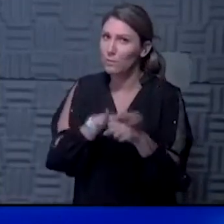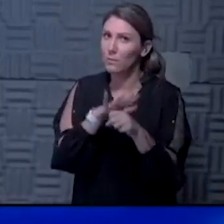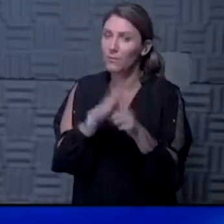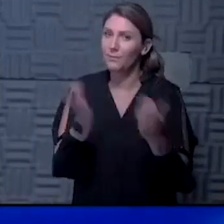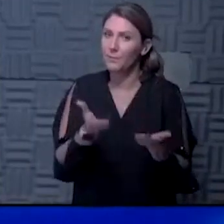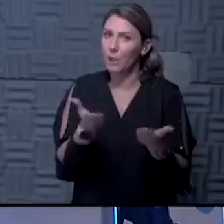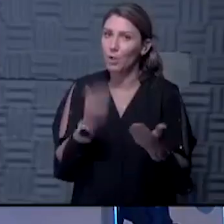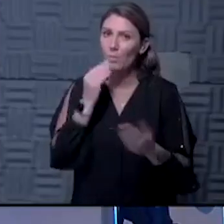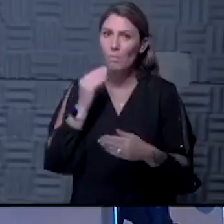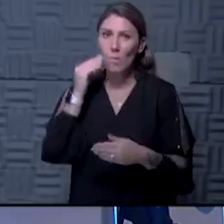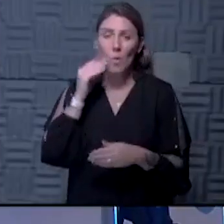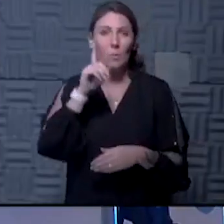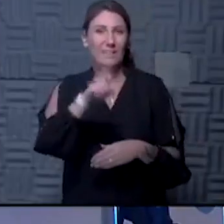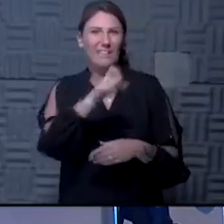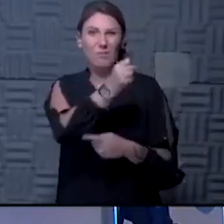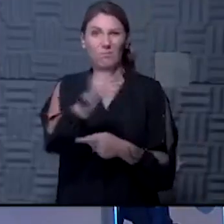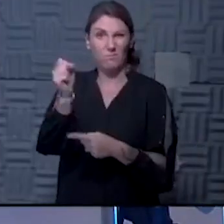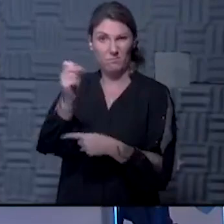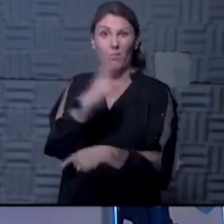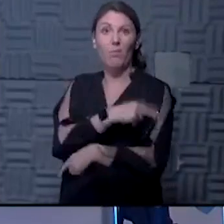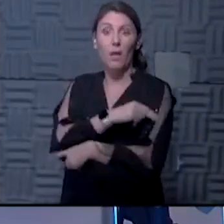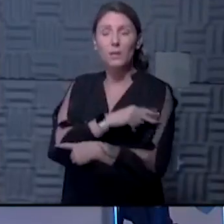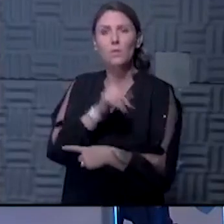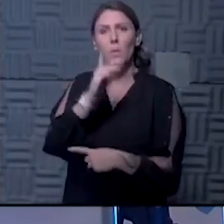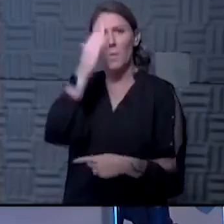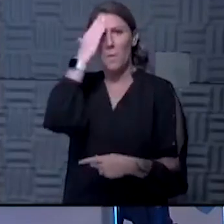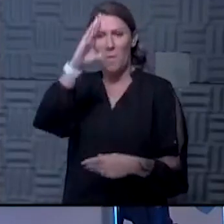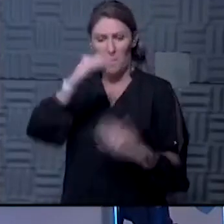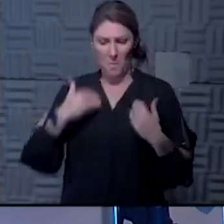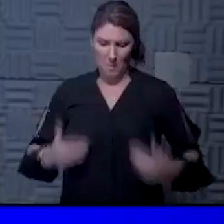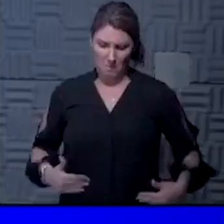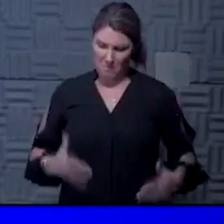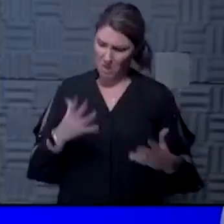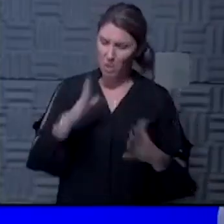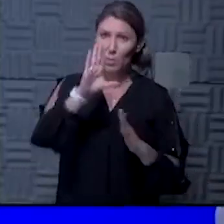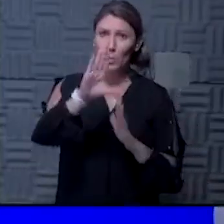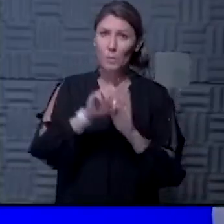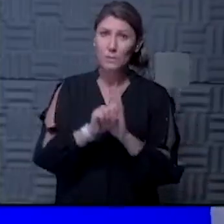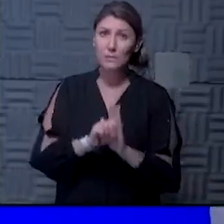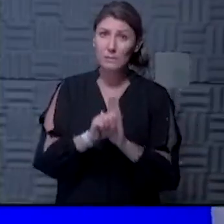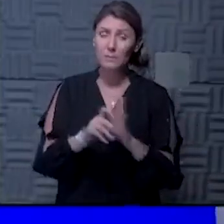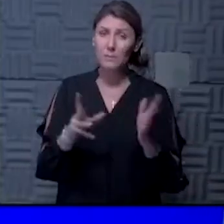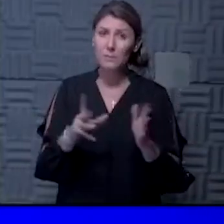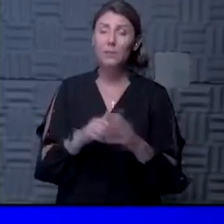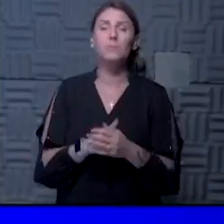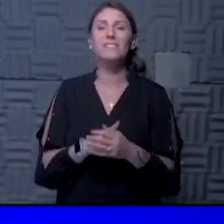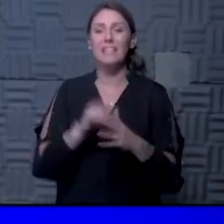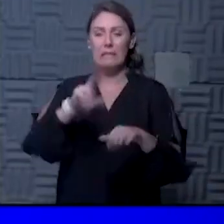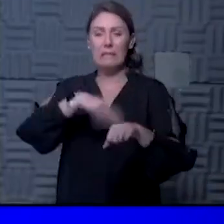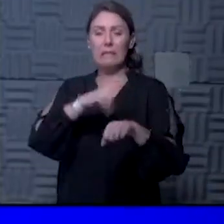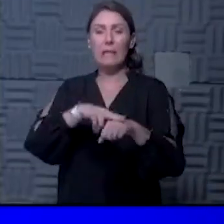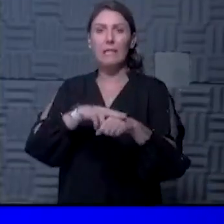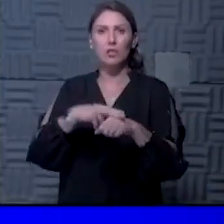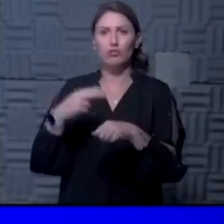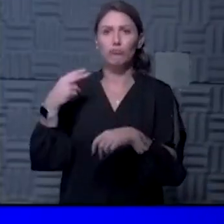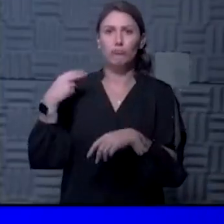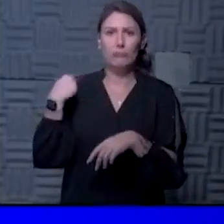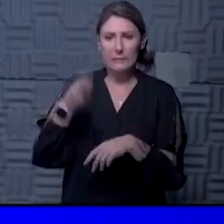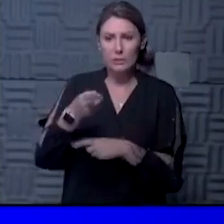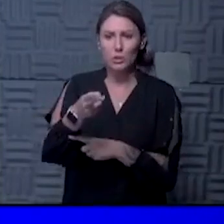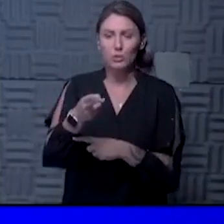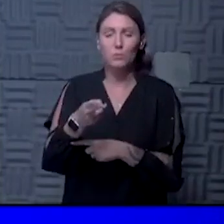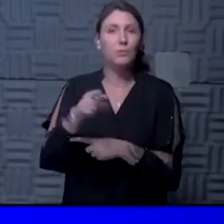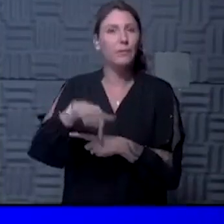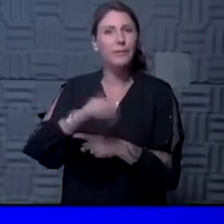extra help. Yep. Know your body. Know what your symptoms are, what you're feeling. The natural history of this virus infection tends to